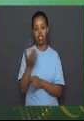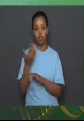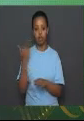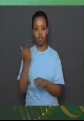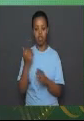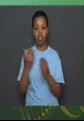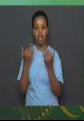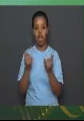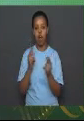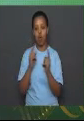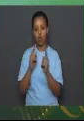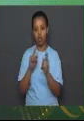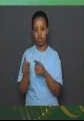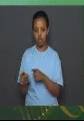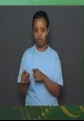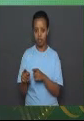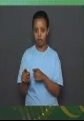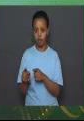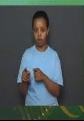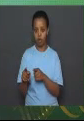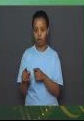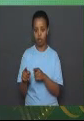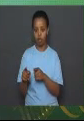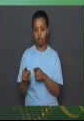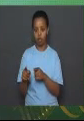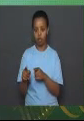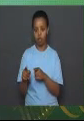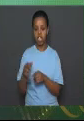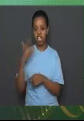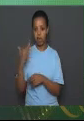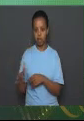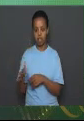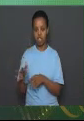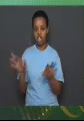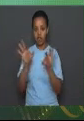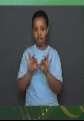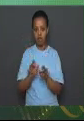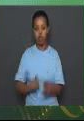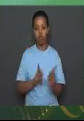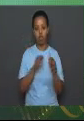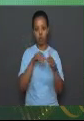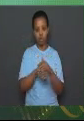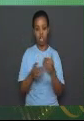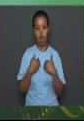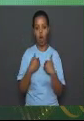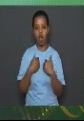make sure we understand the role of pigments in